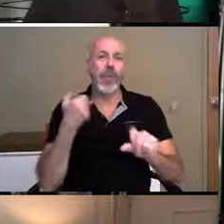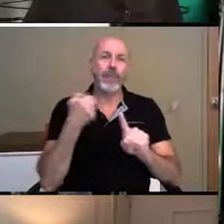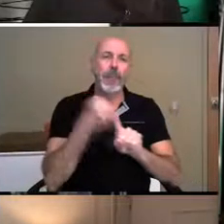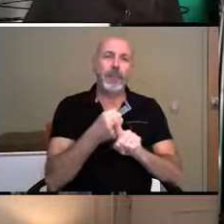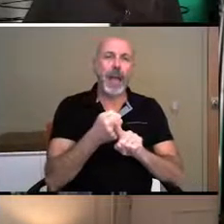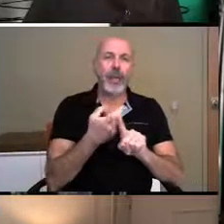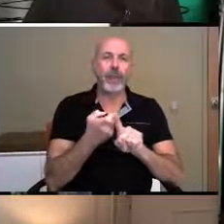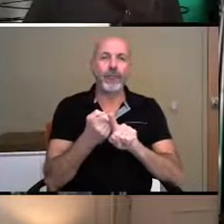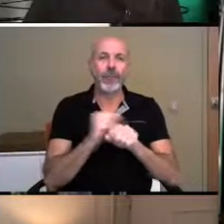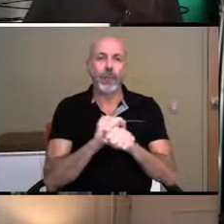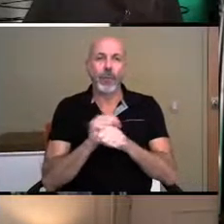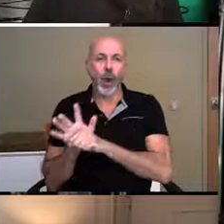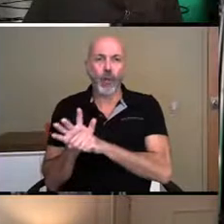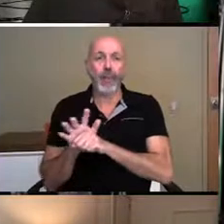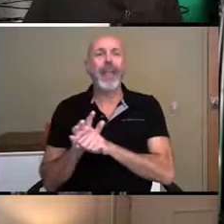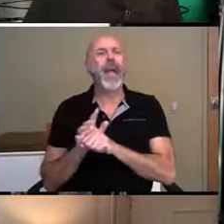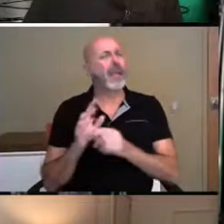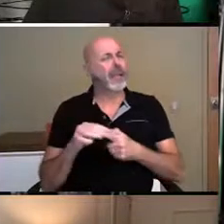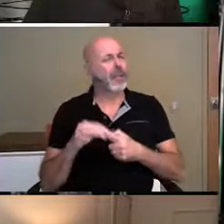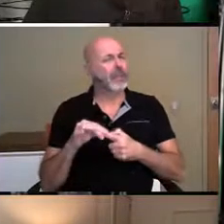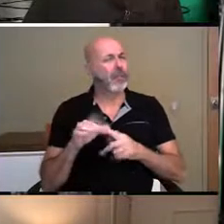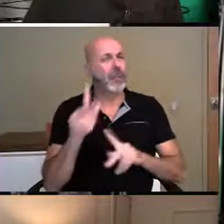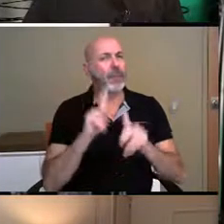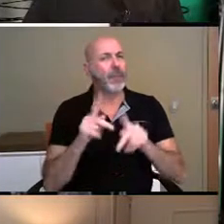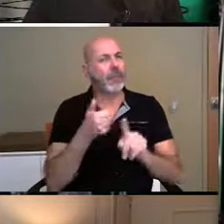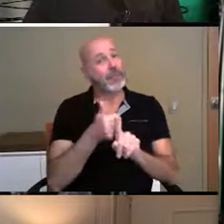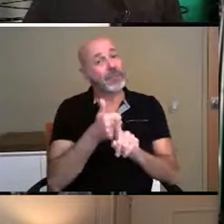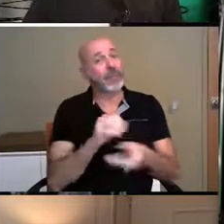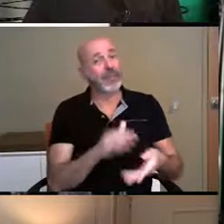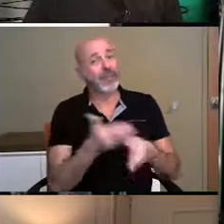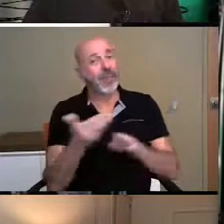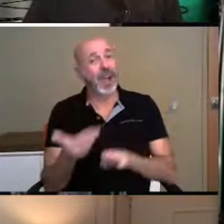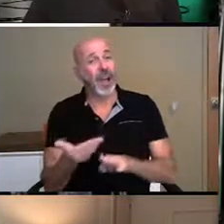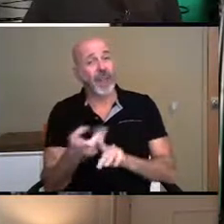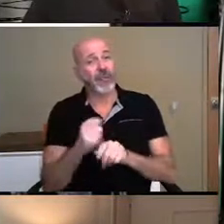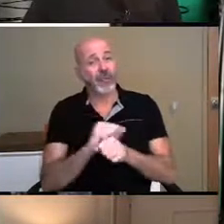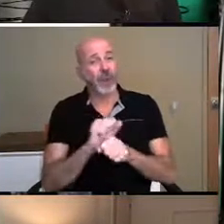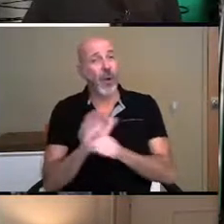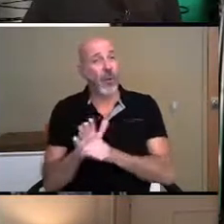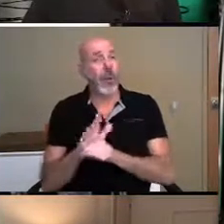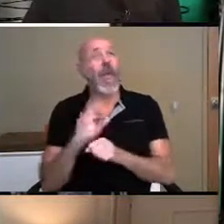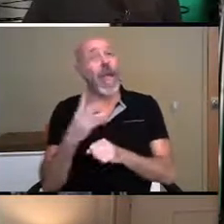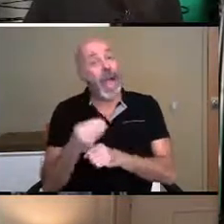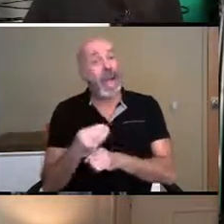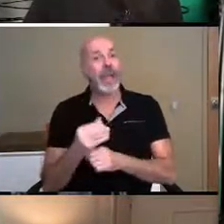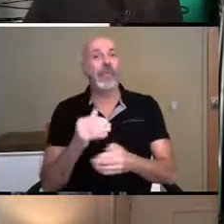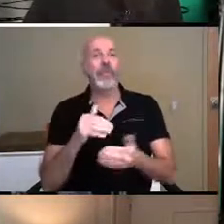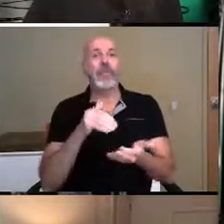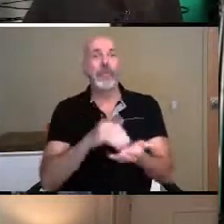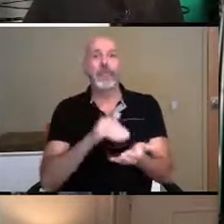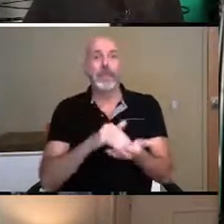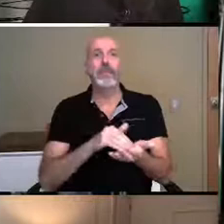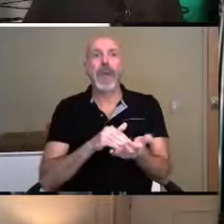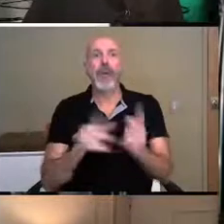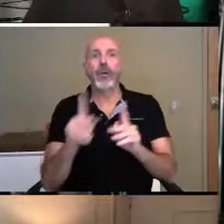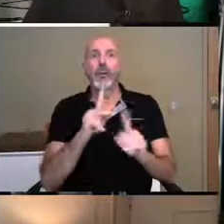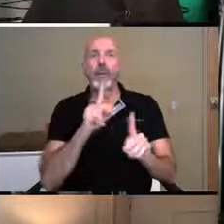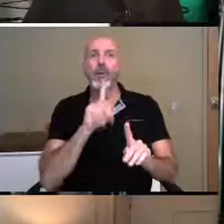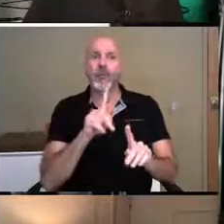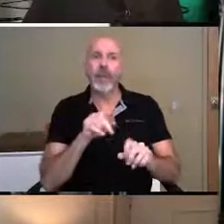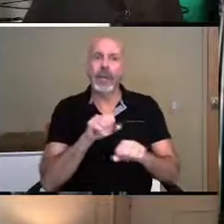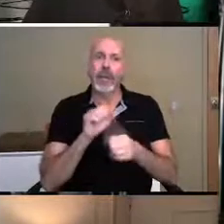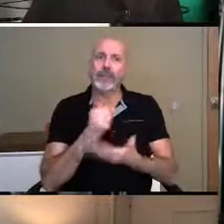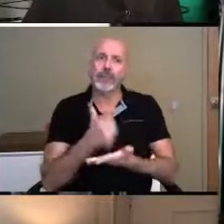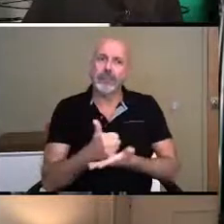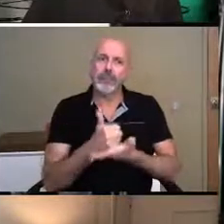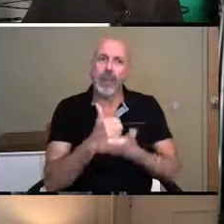especially those who have died of COVID and who are on the front lines. So that's what Light Up the Night is about. On top of